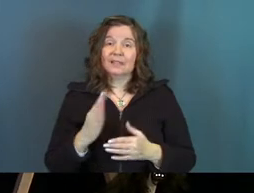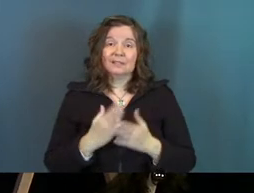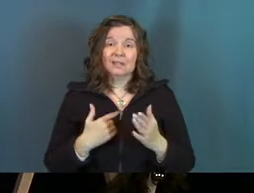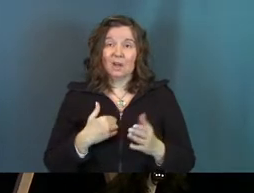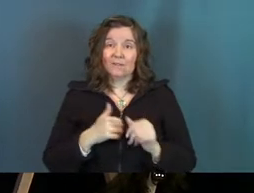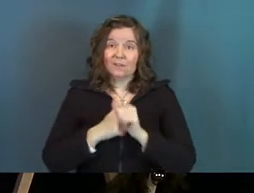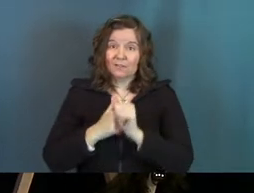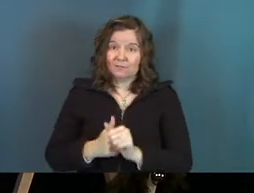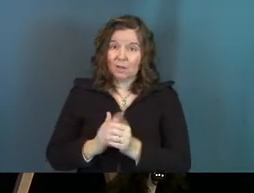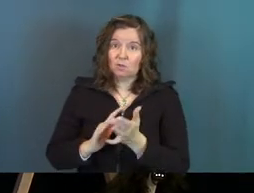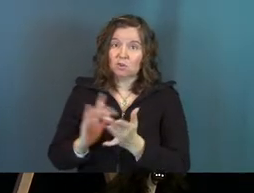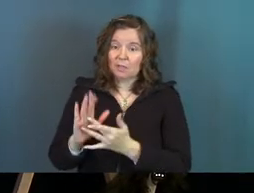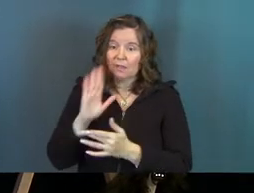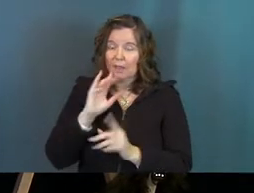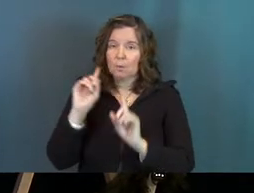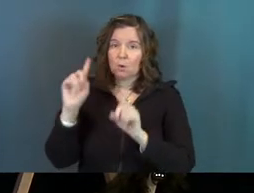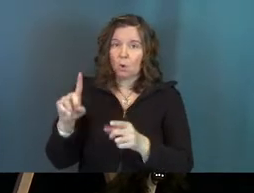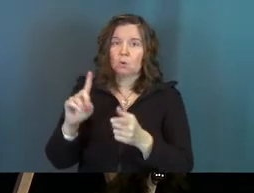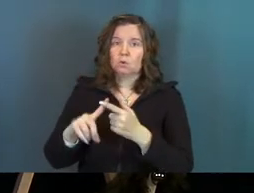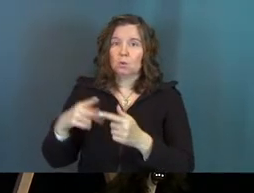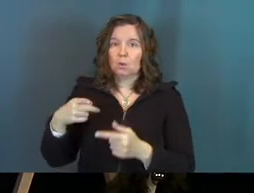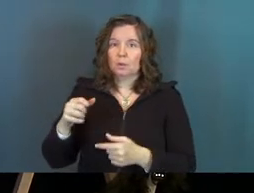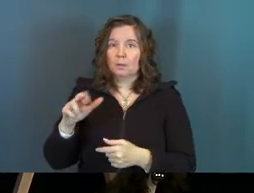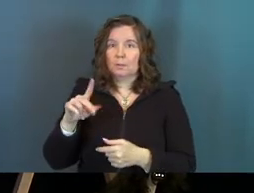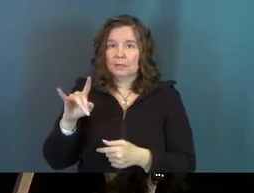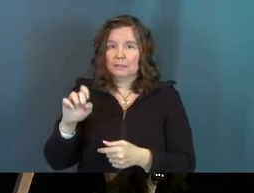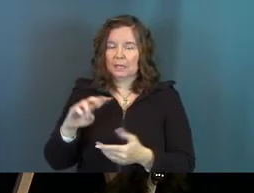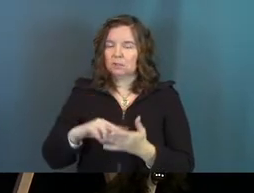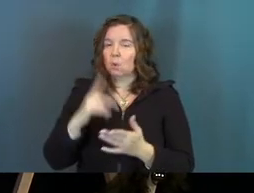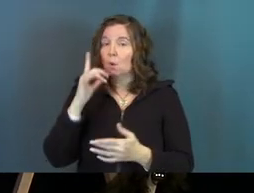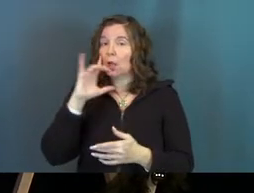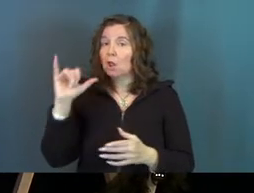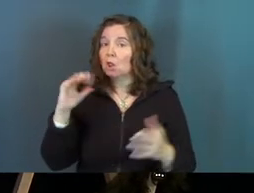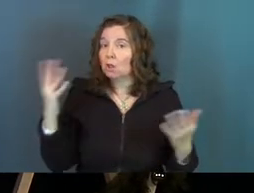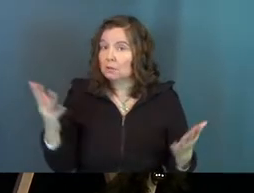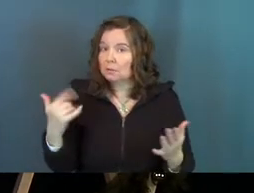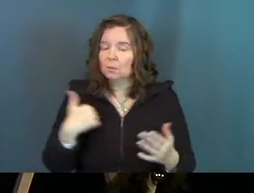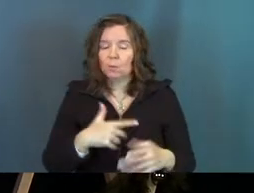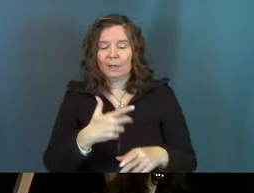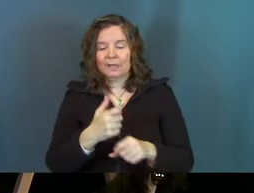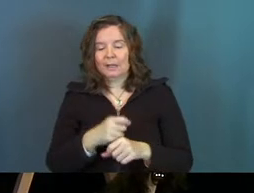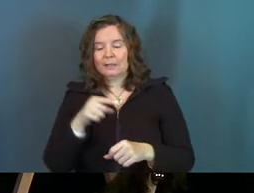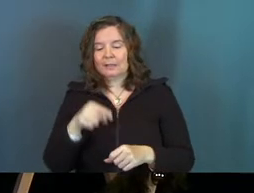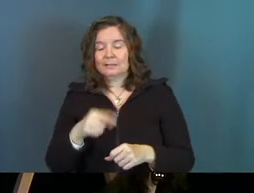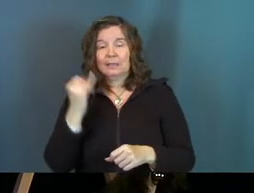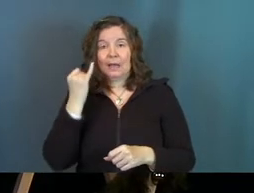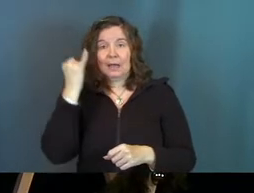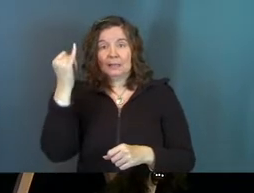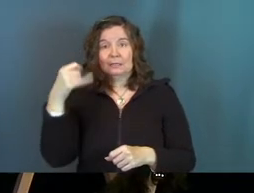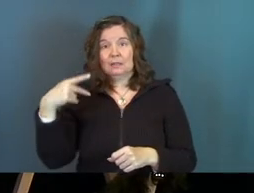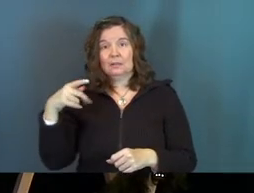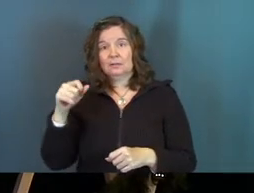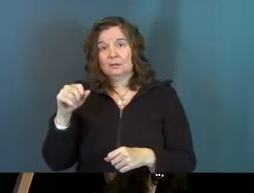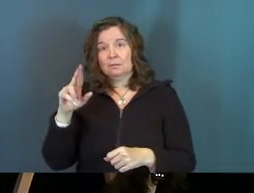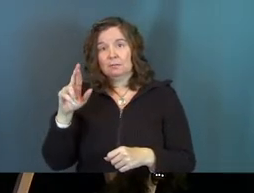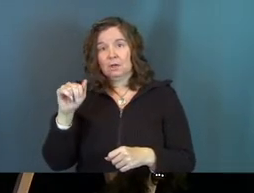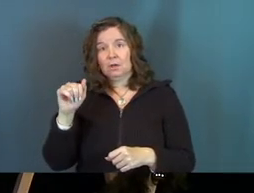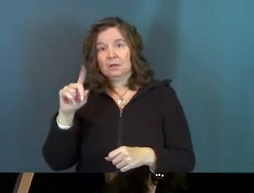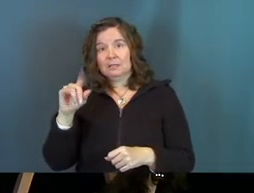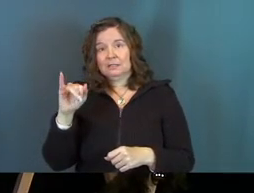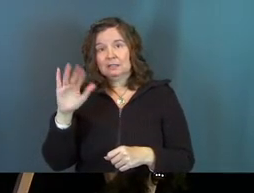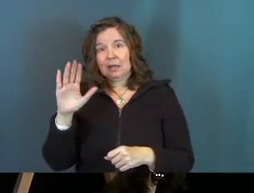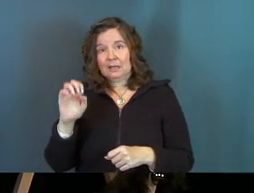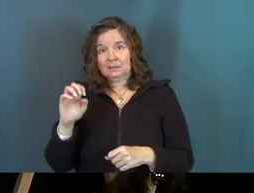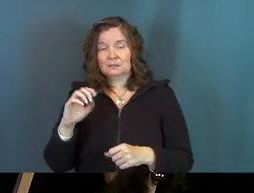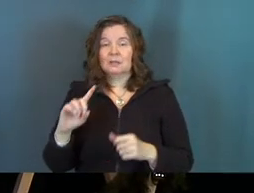someone is a follower of Jesus, they will go to paradise. So what does this look like? We get this idea of paradise and the fact that